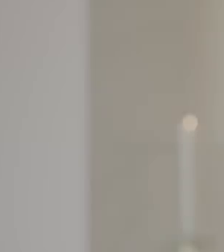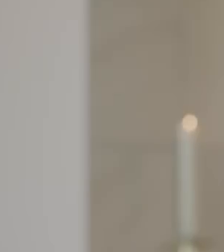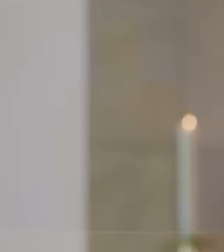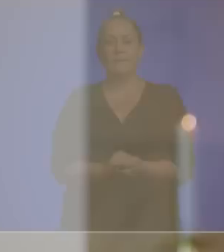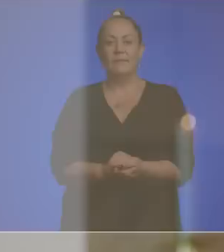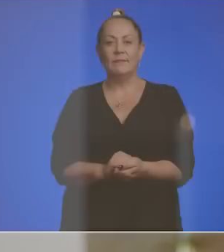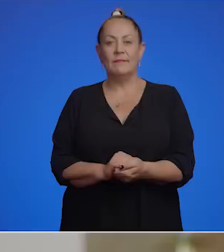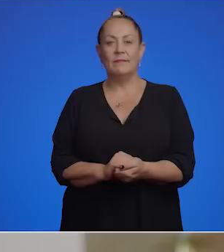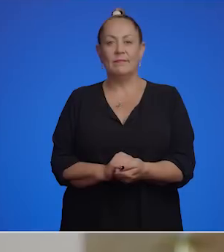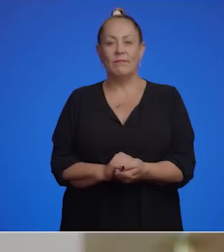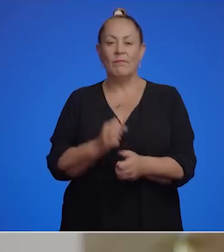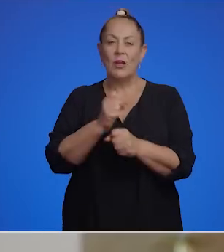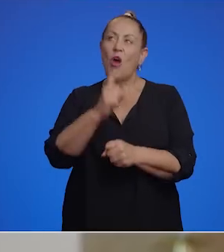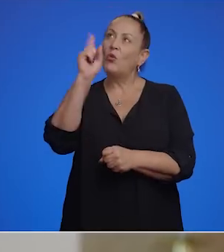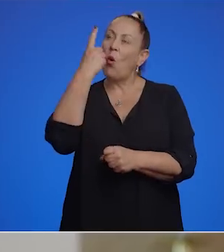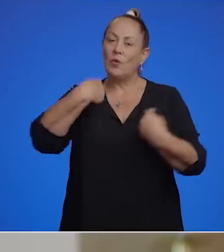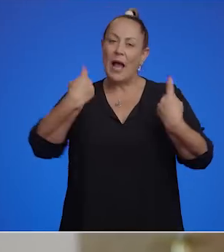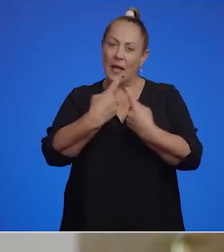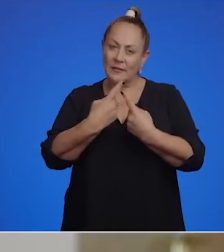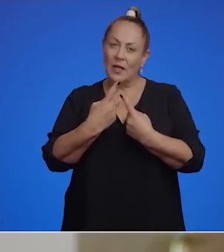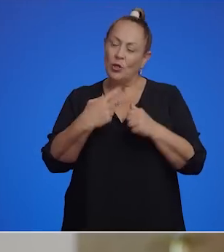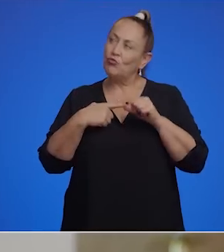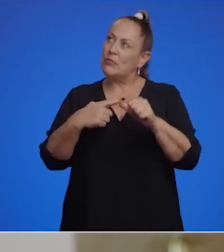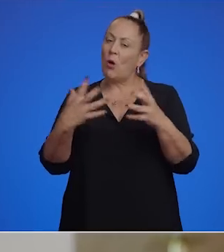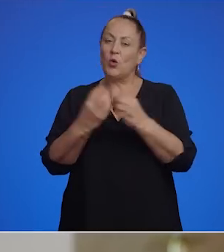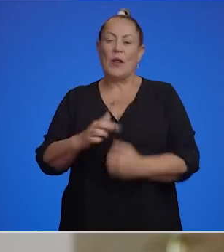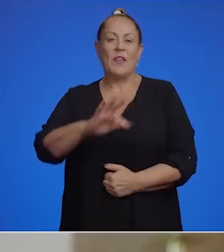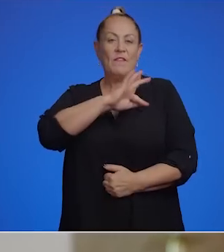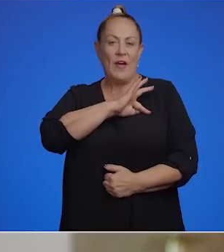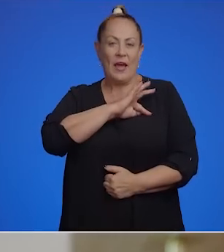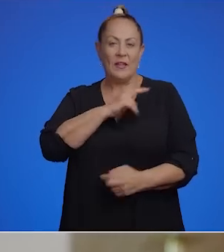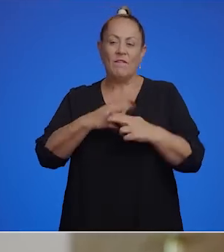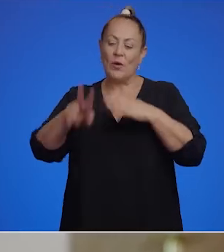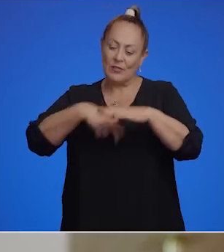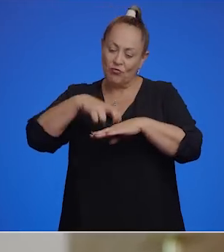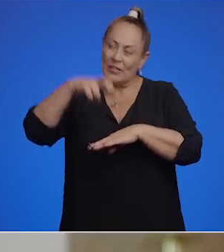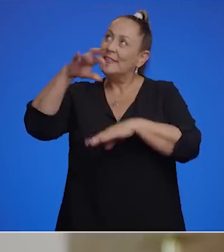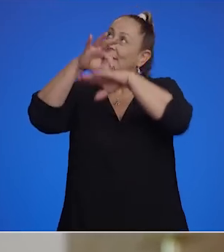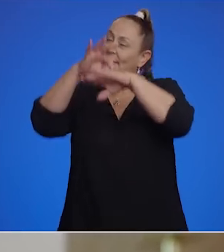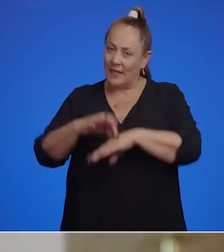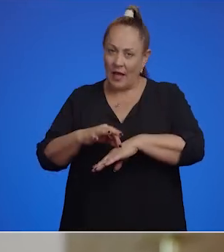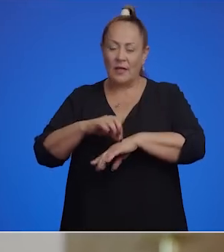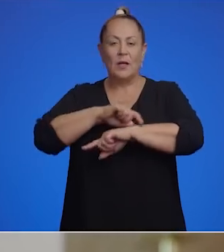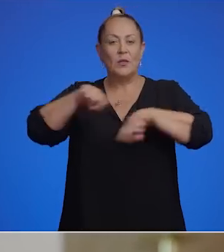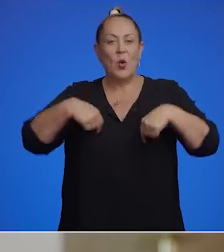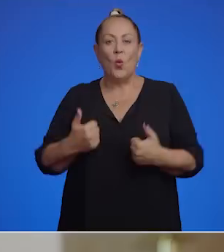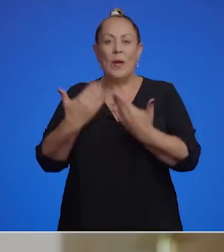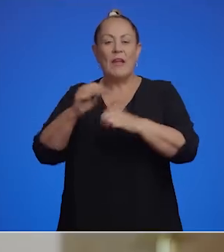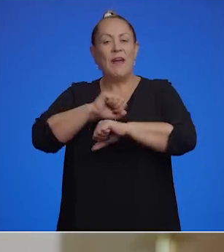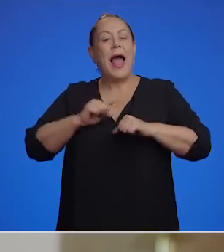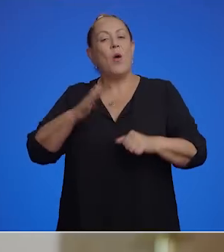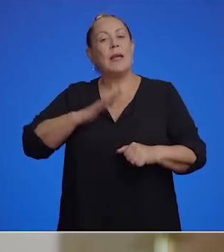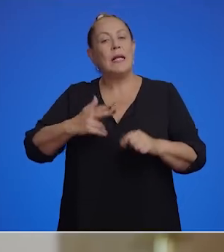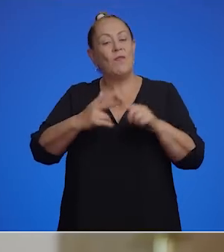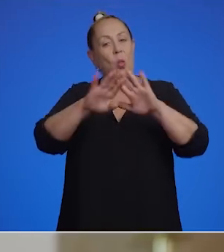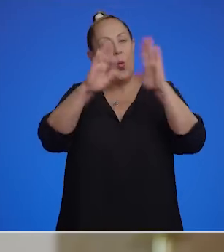Amen. God calls us to respond in faith to his resurrected Son. So let us bring our needs and the needs of